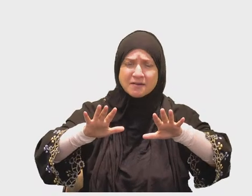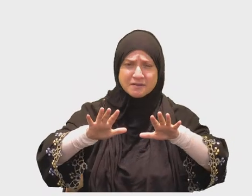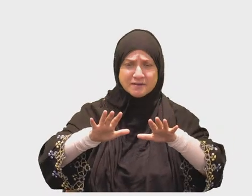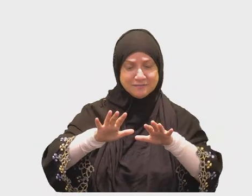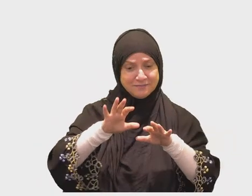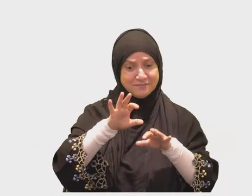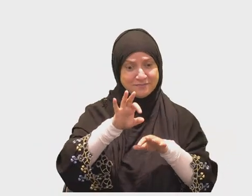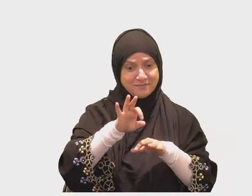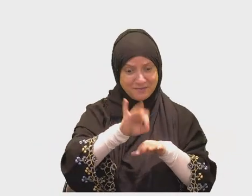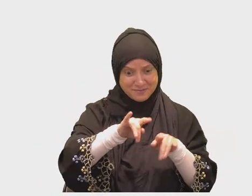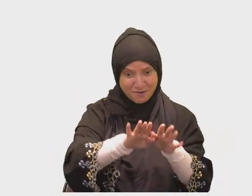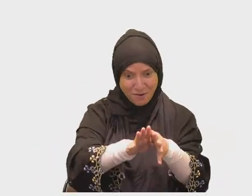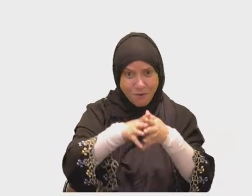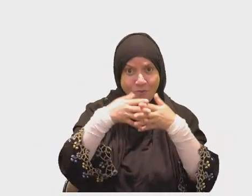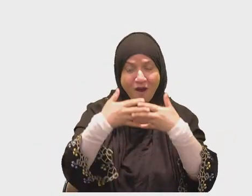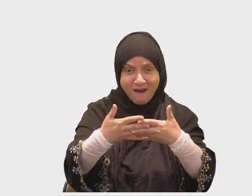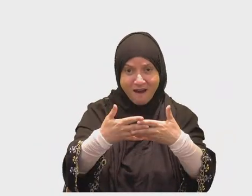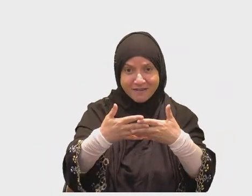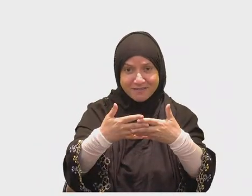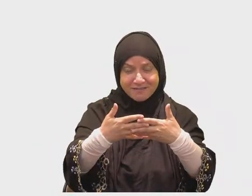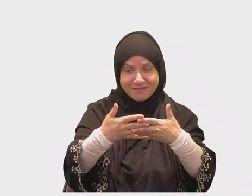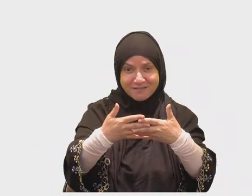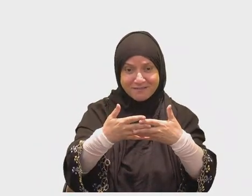He sends to us,